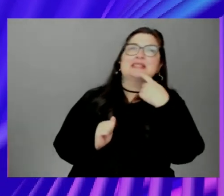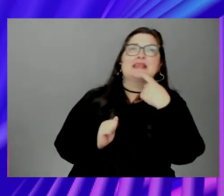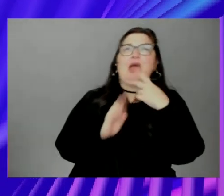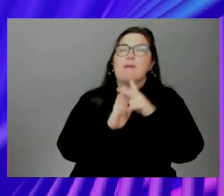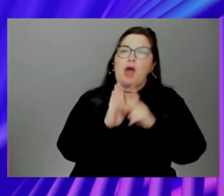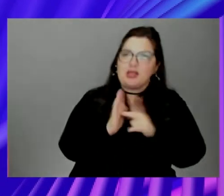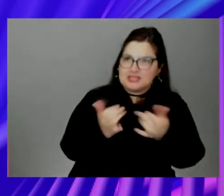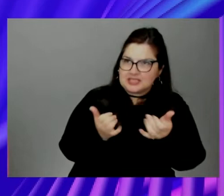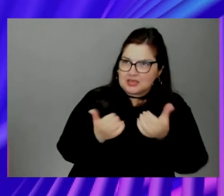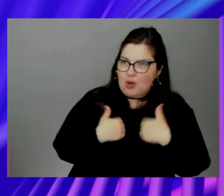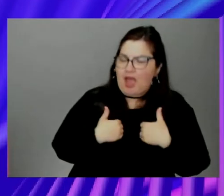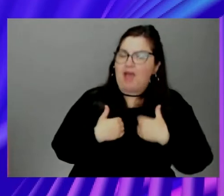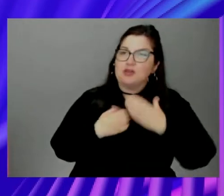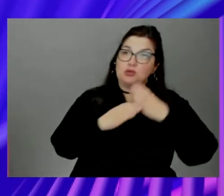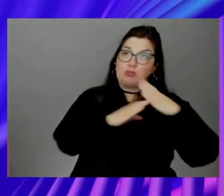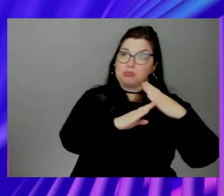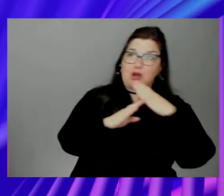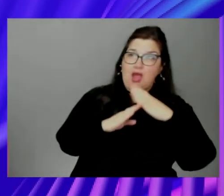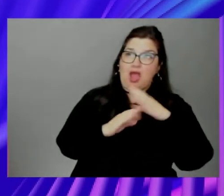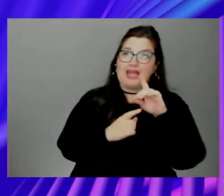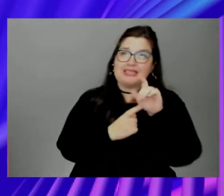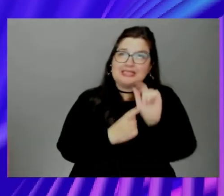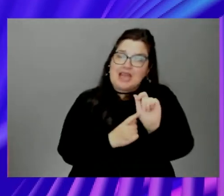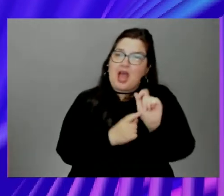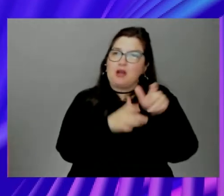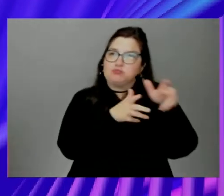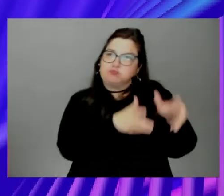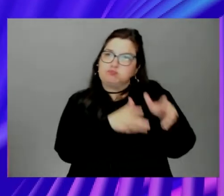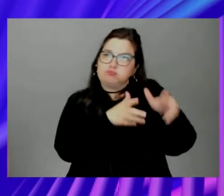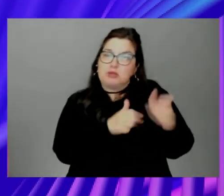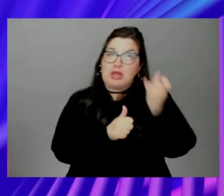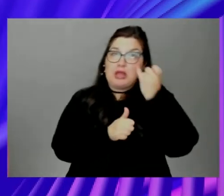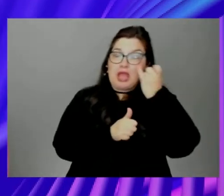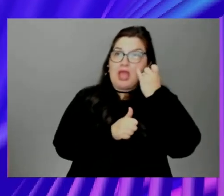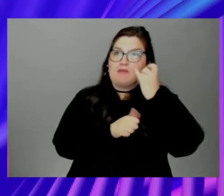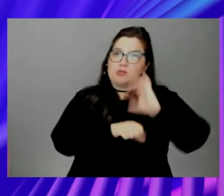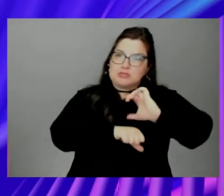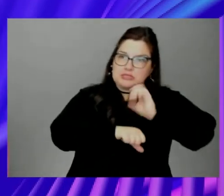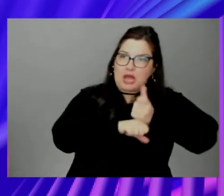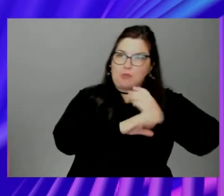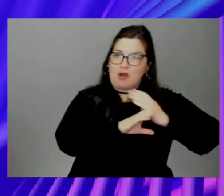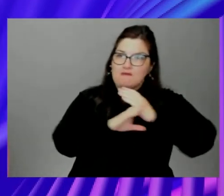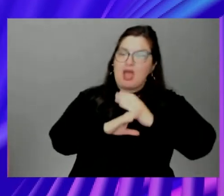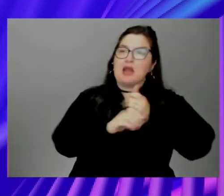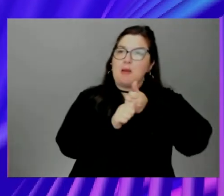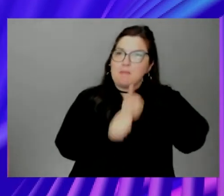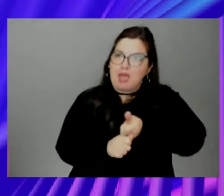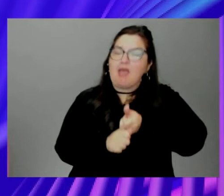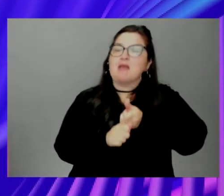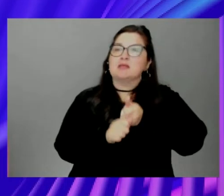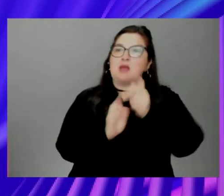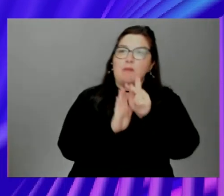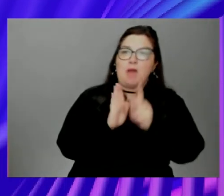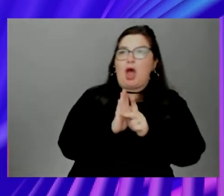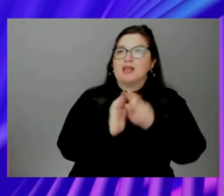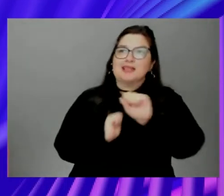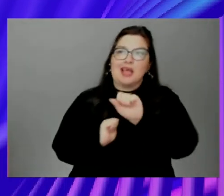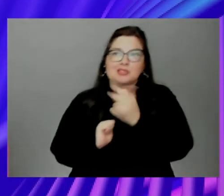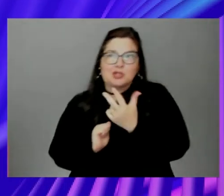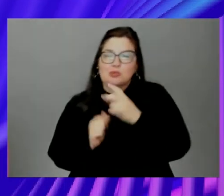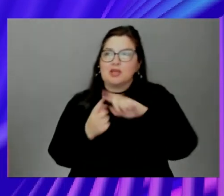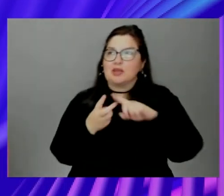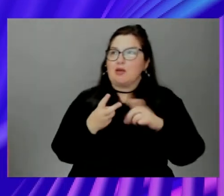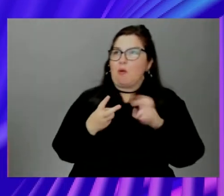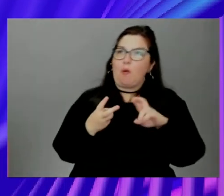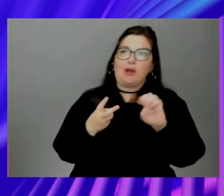rest. All data at rest has to be encrypted. If you had a preventative-based policy and you want to create that S3 bucket or that EVS, and